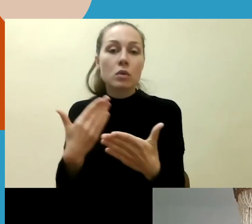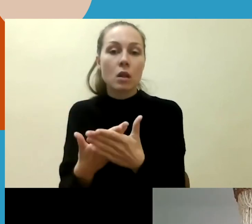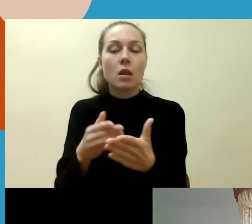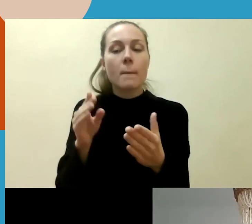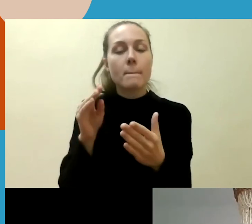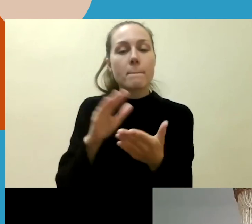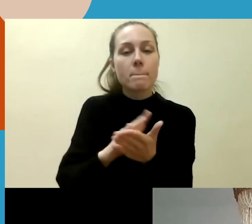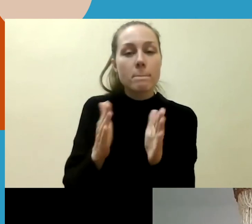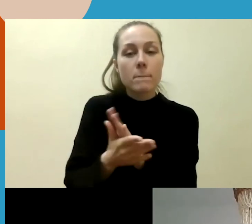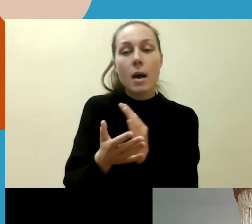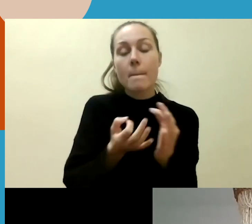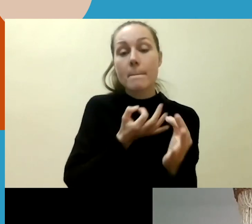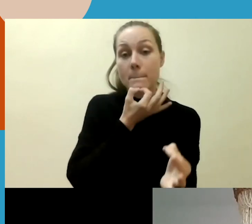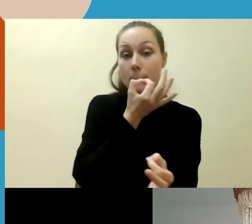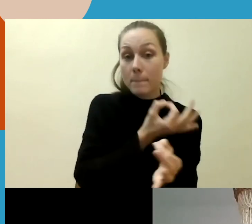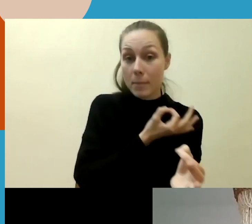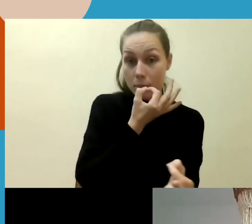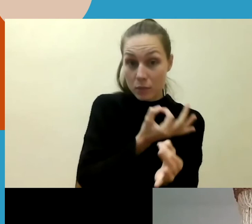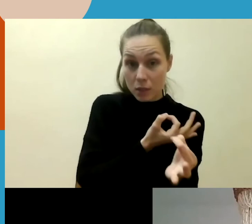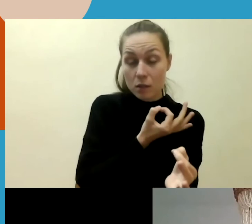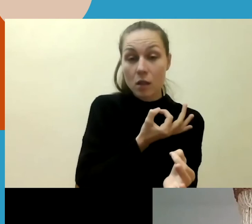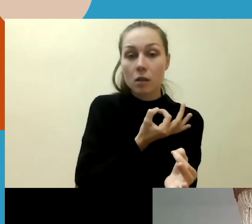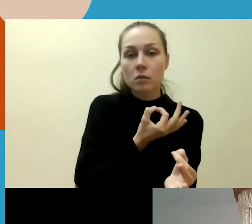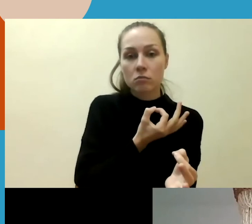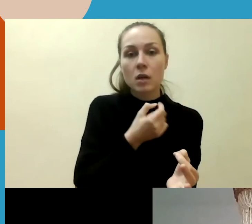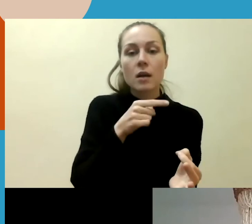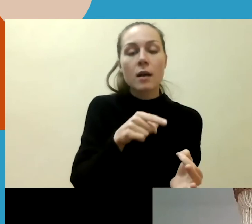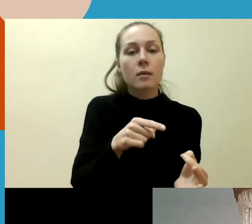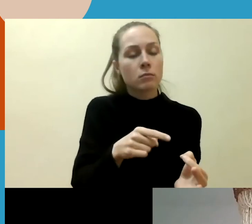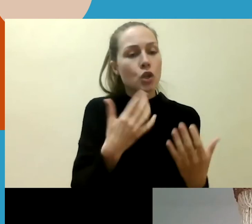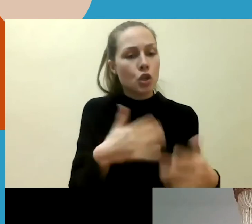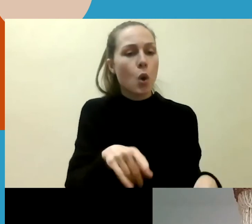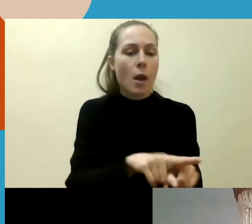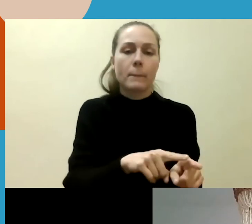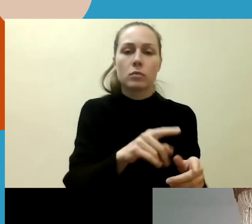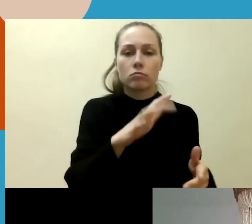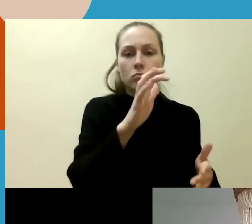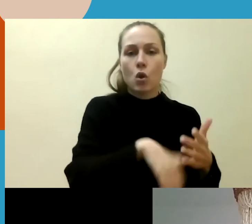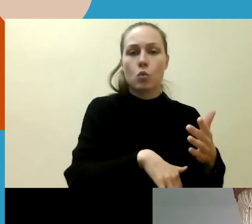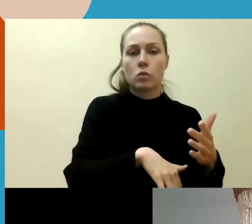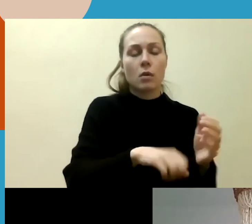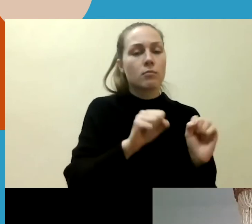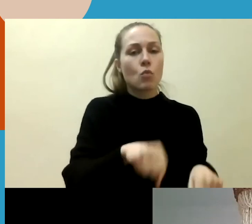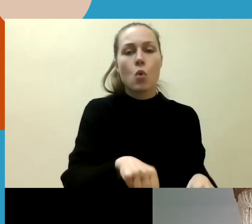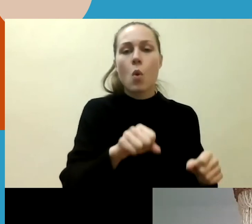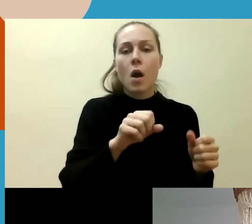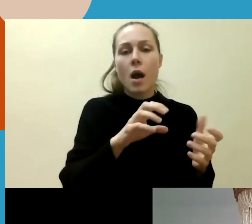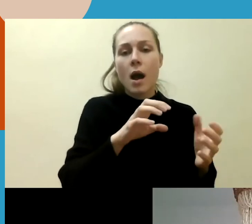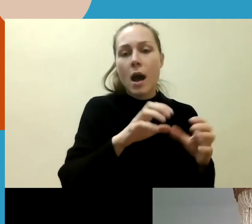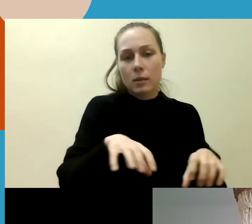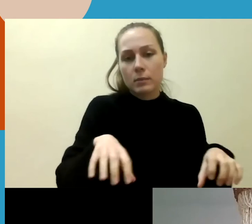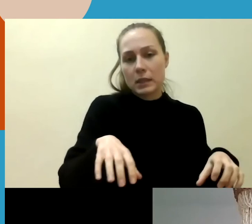speeches cannot be punished, but during the debates